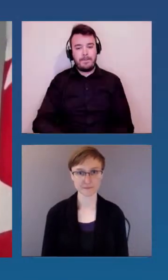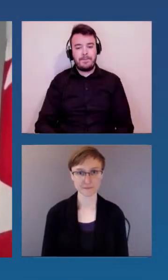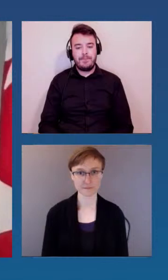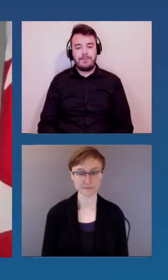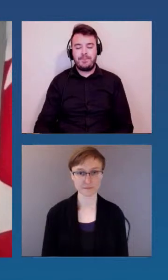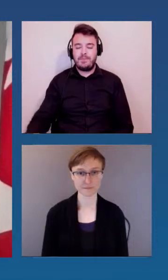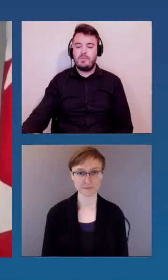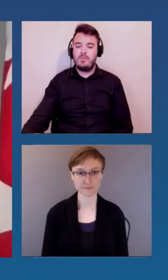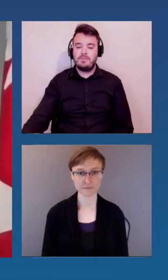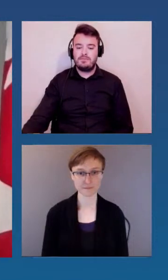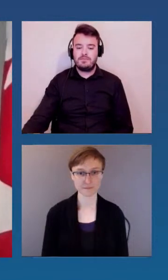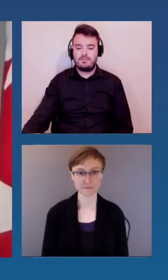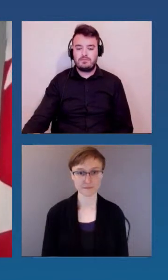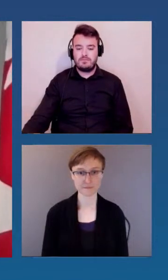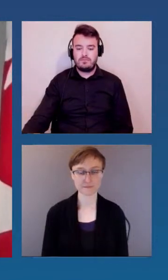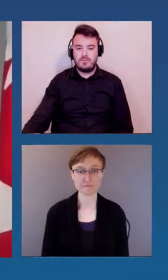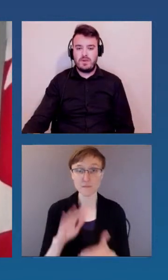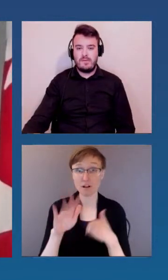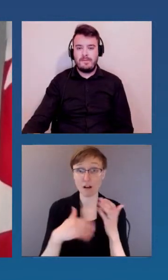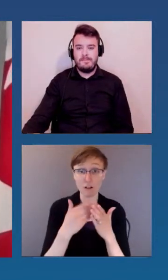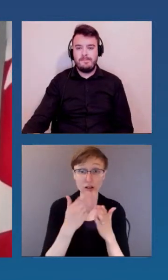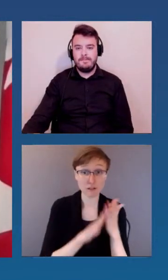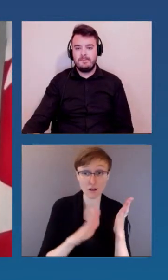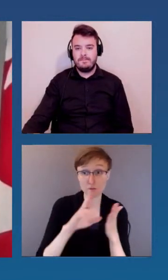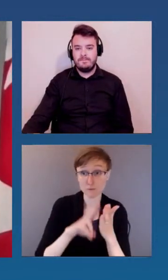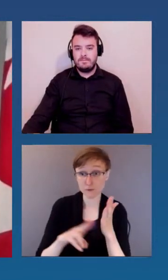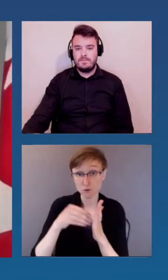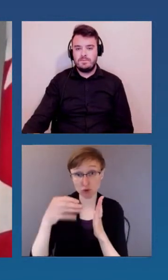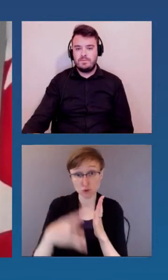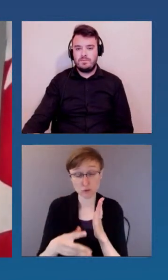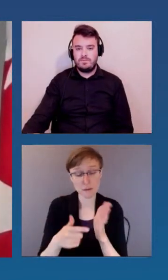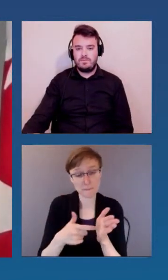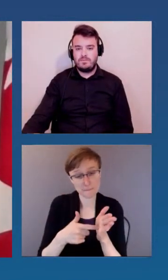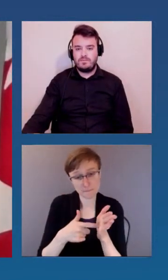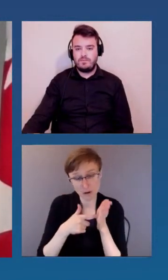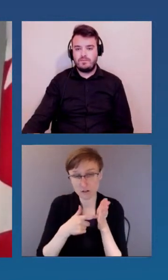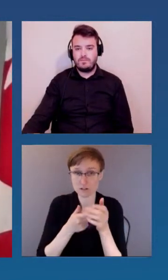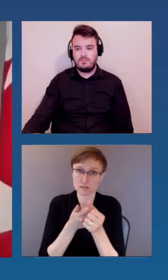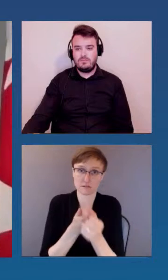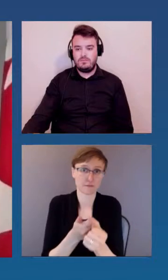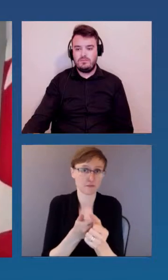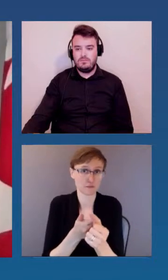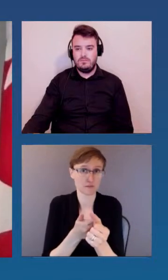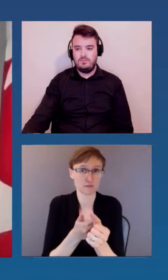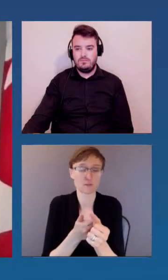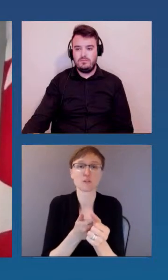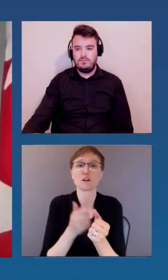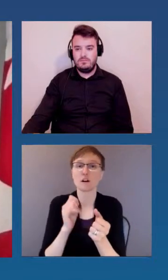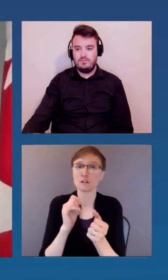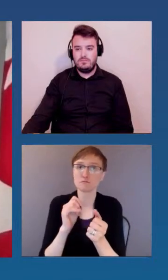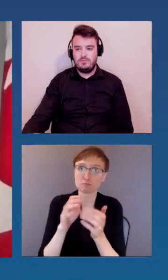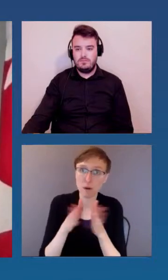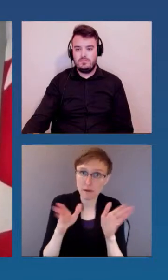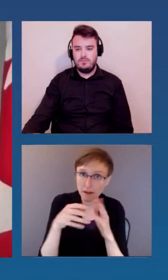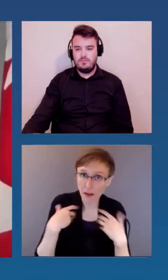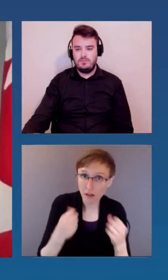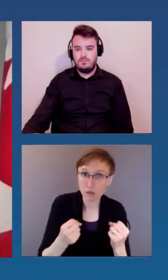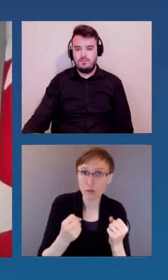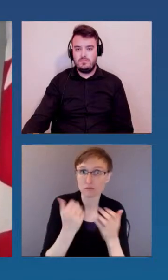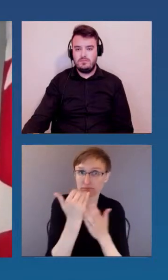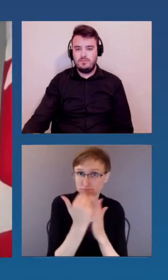collectivité reste sur la bonne voie face à la pandémie, et ce, d'autant que nous entrons dans une nouvelle réalité cet automne. C'est pour